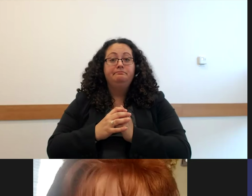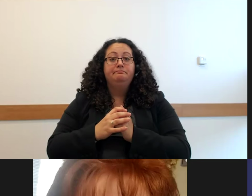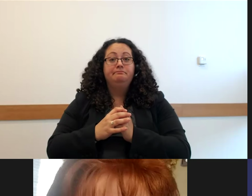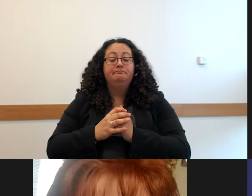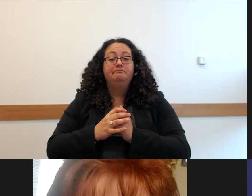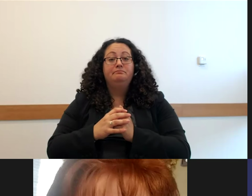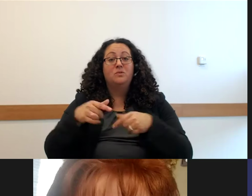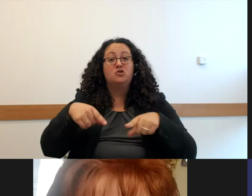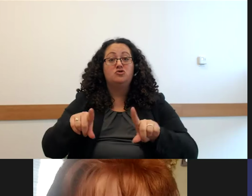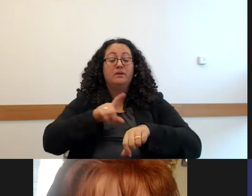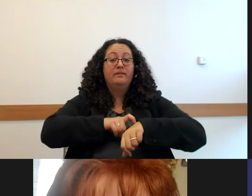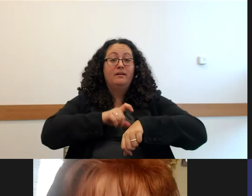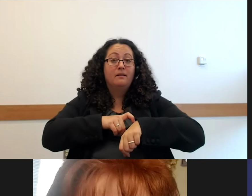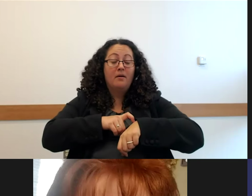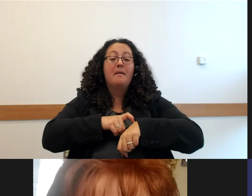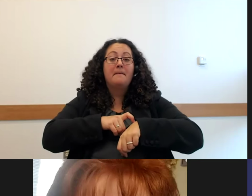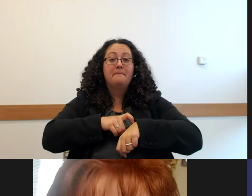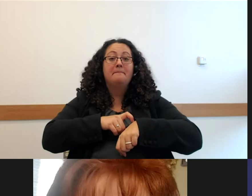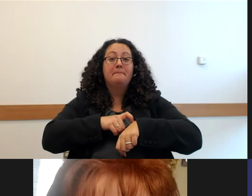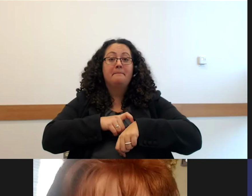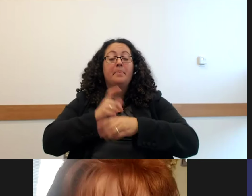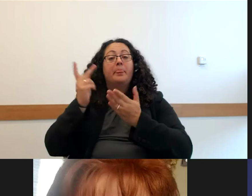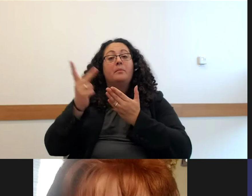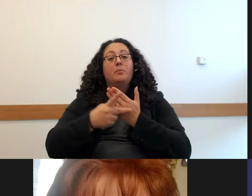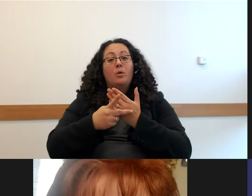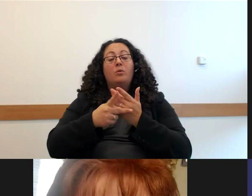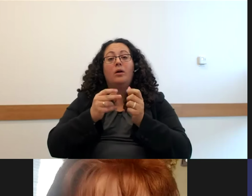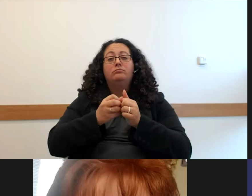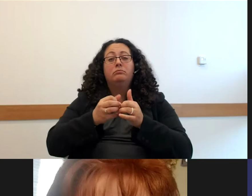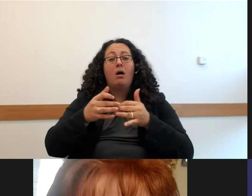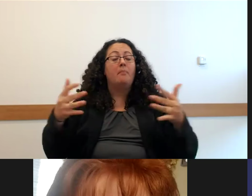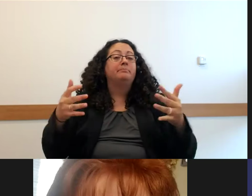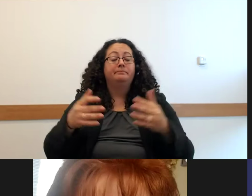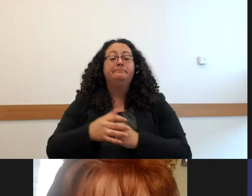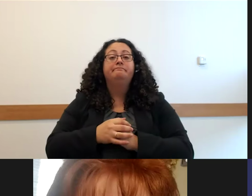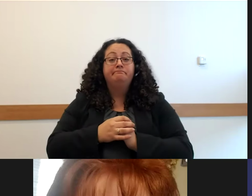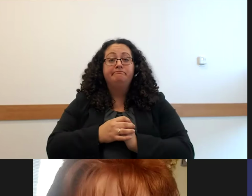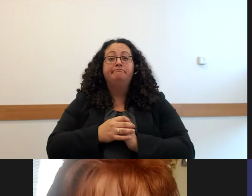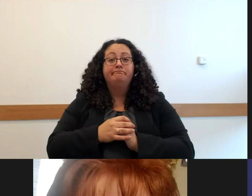Over that time, the program really grew.